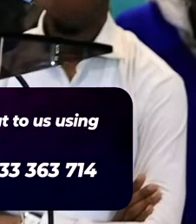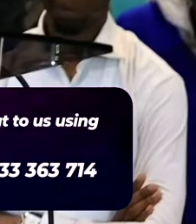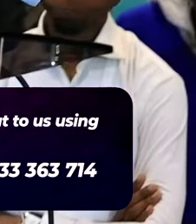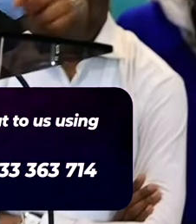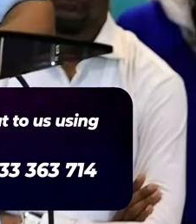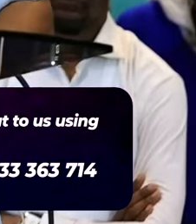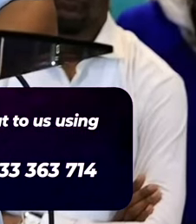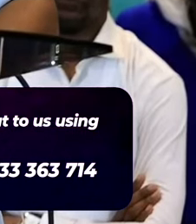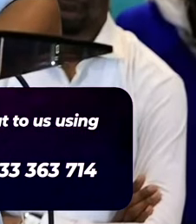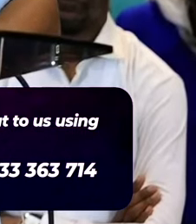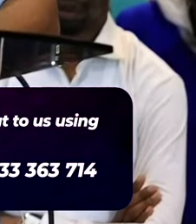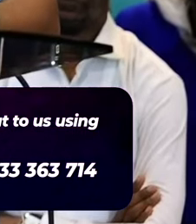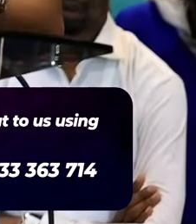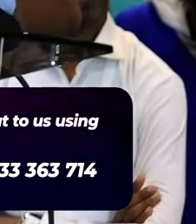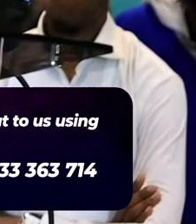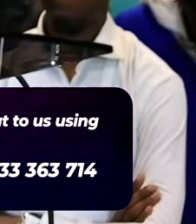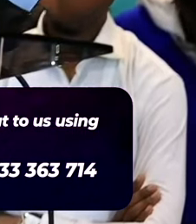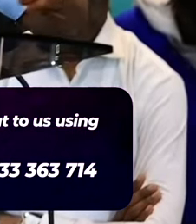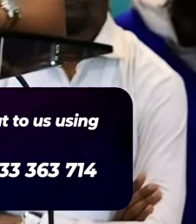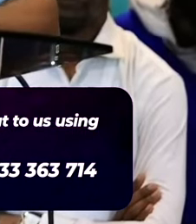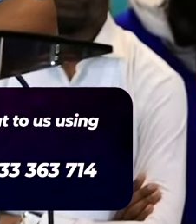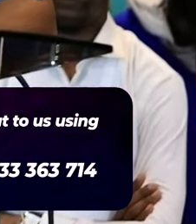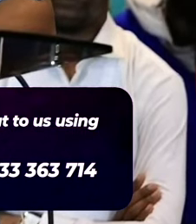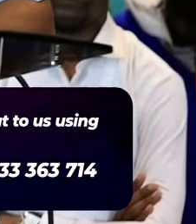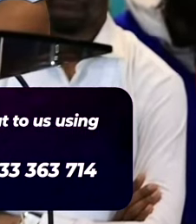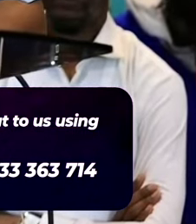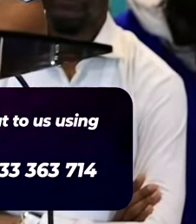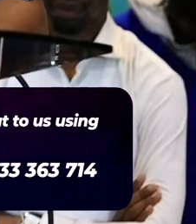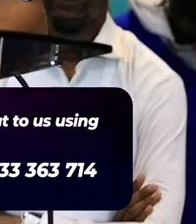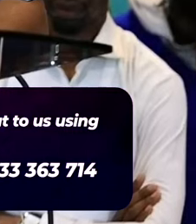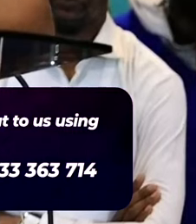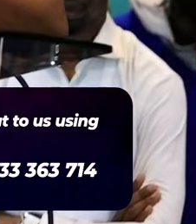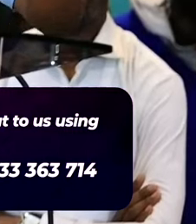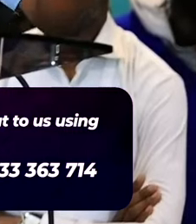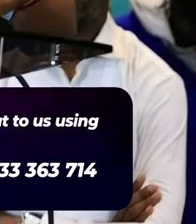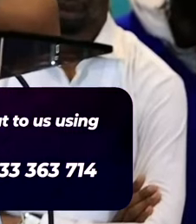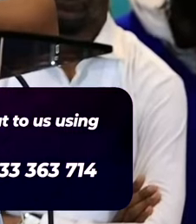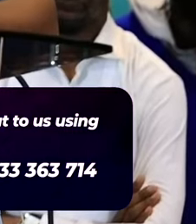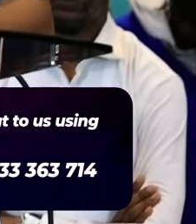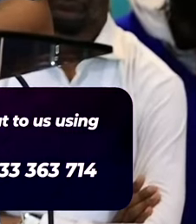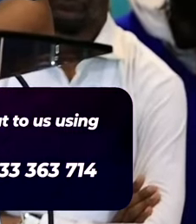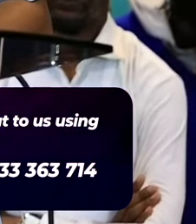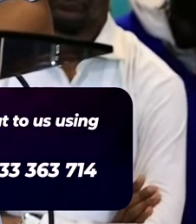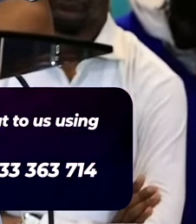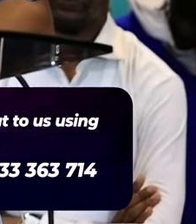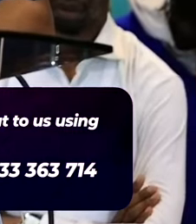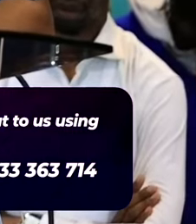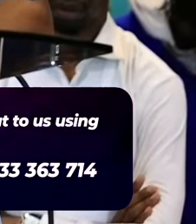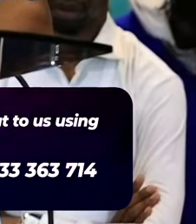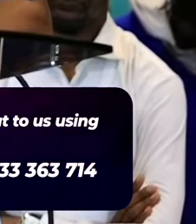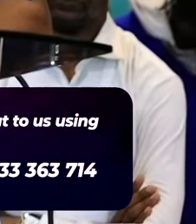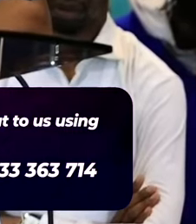so that our sons, our daughters, our brothers, our sisters, our cousins and nephews,